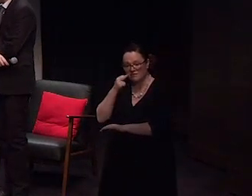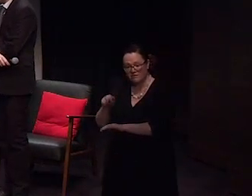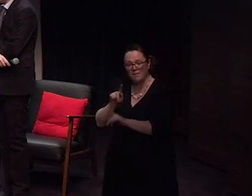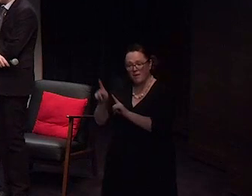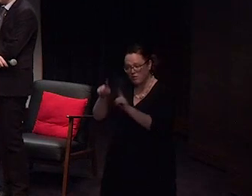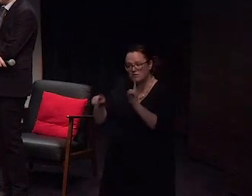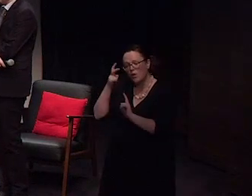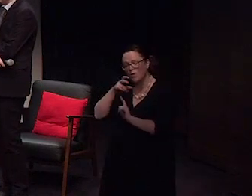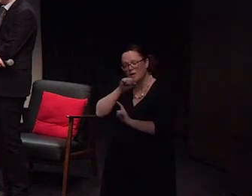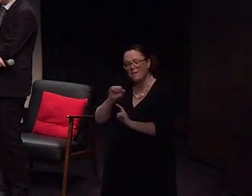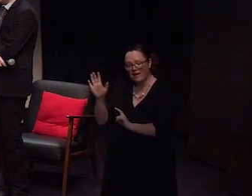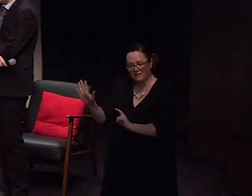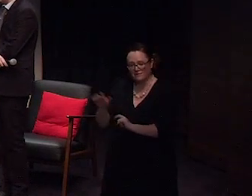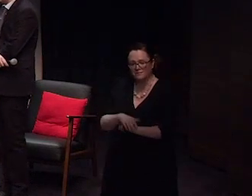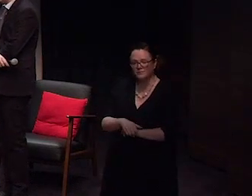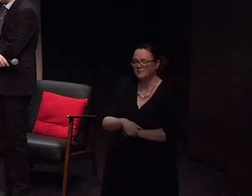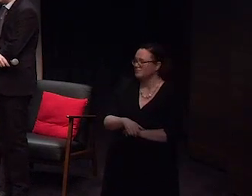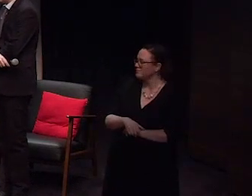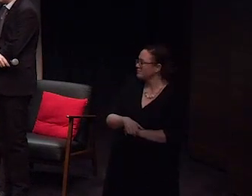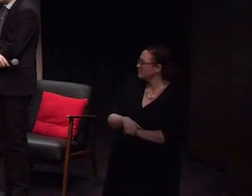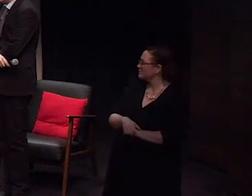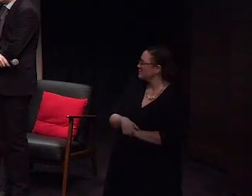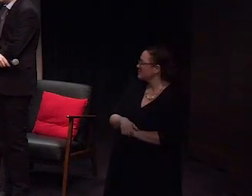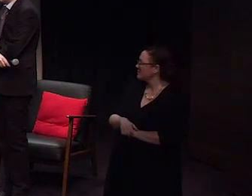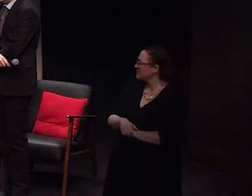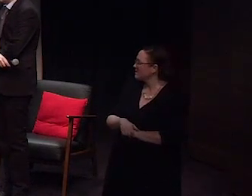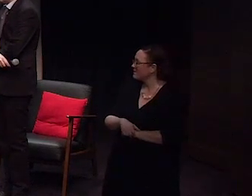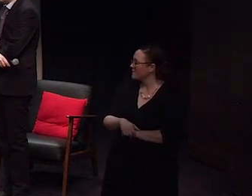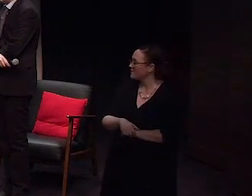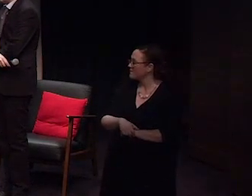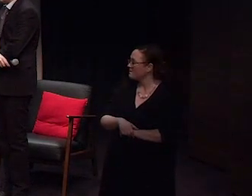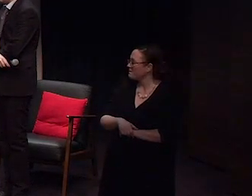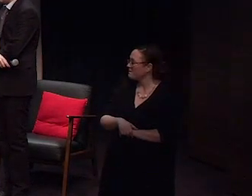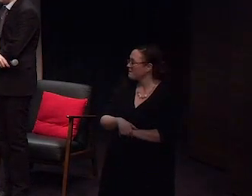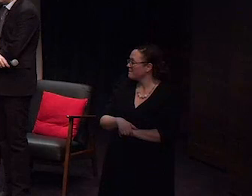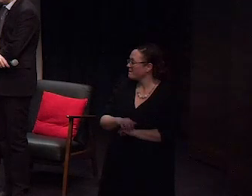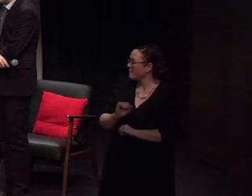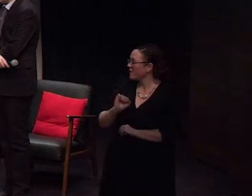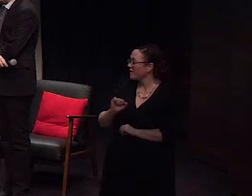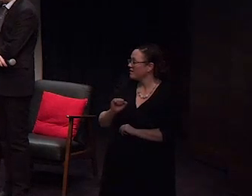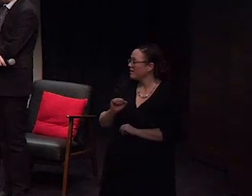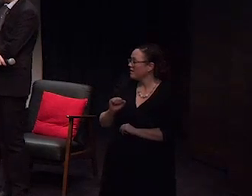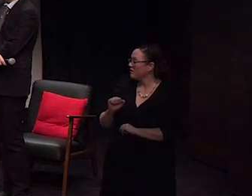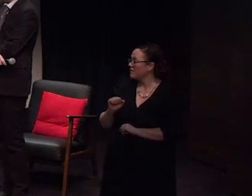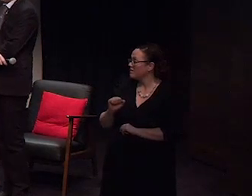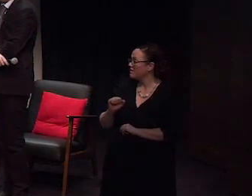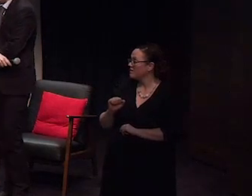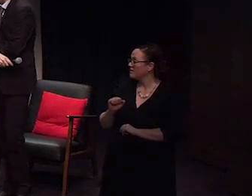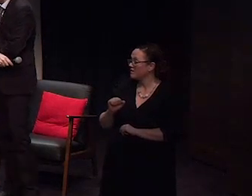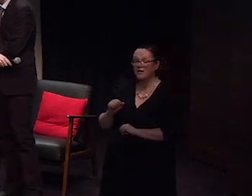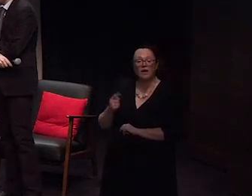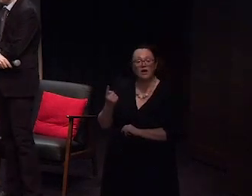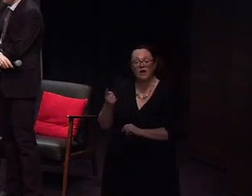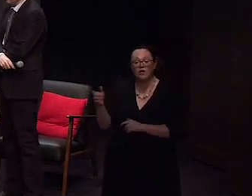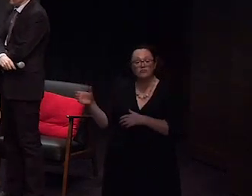So I didn't. About the recruitment, what I would like to say is that for us, it's the first time that we really worked with